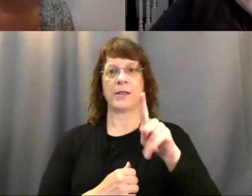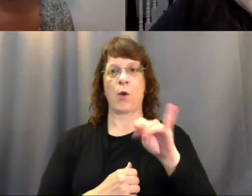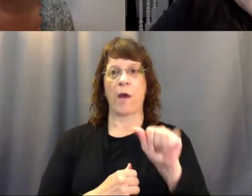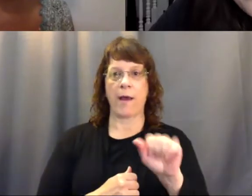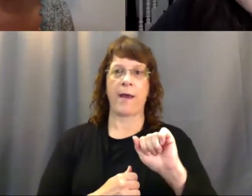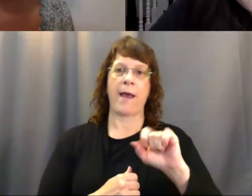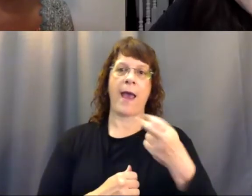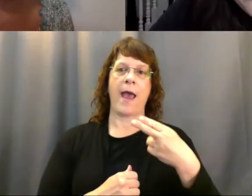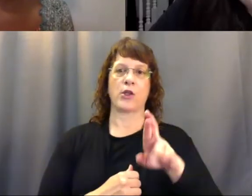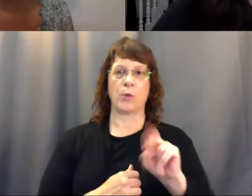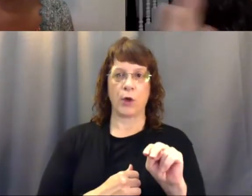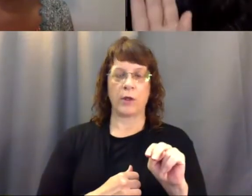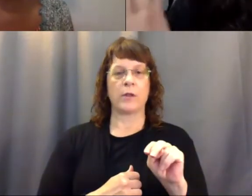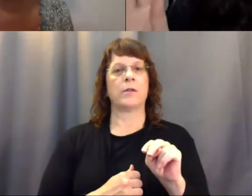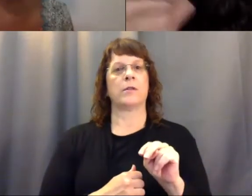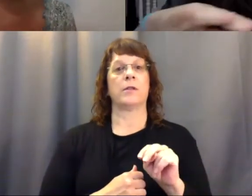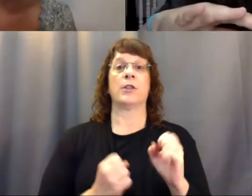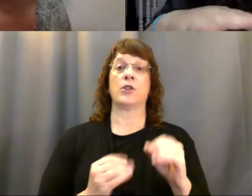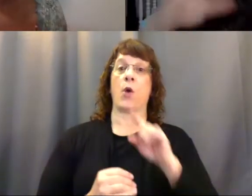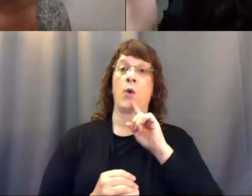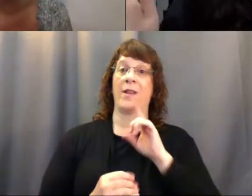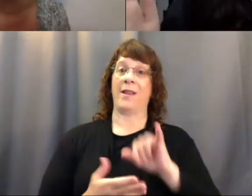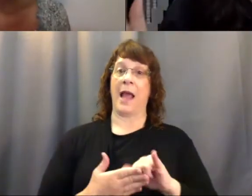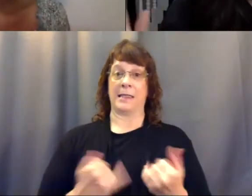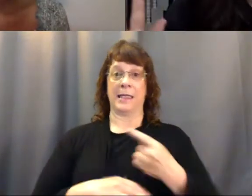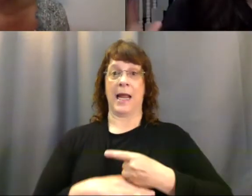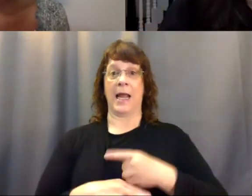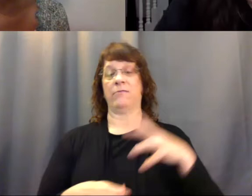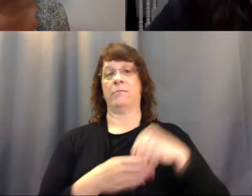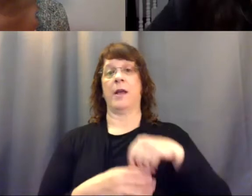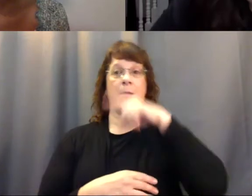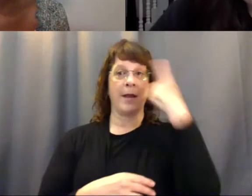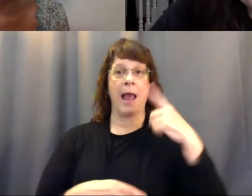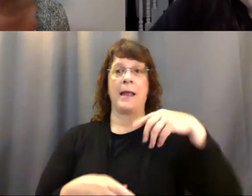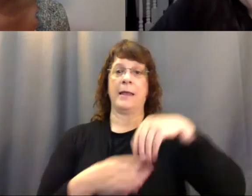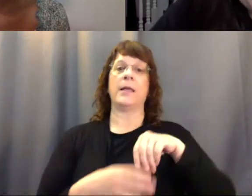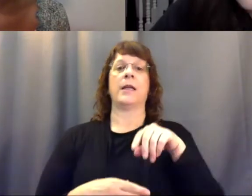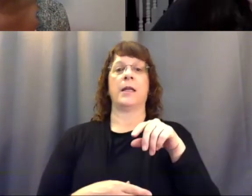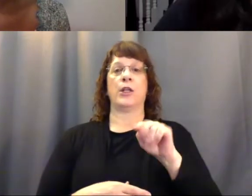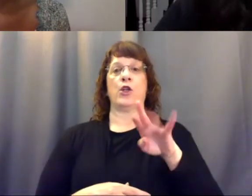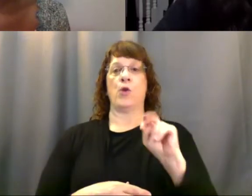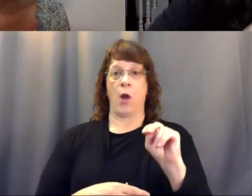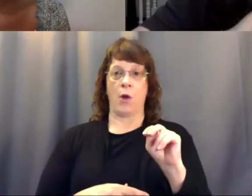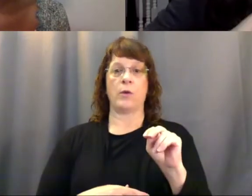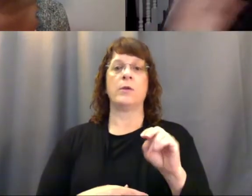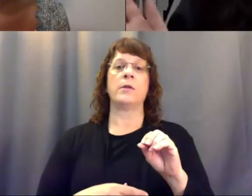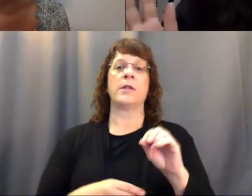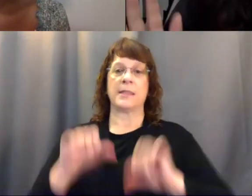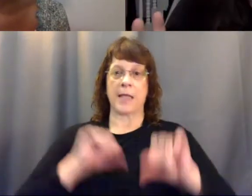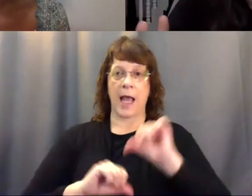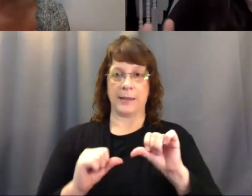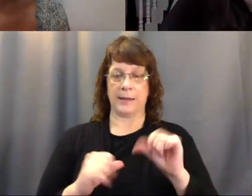So that's really, okay, so today is part of Black in Neuroscience Day. So actually this is a whole part of a